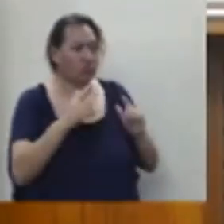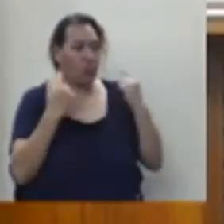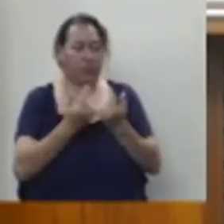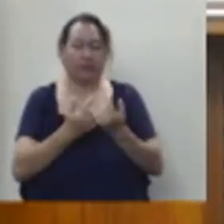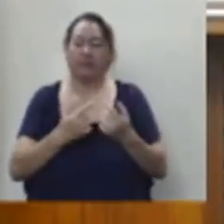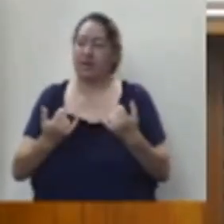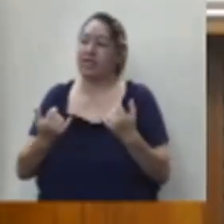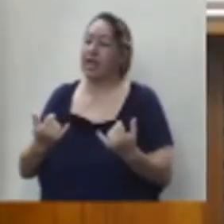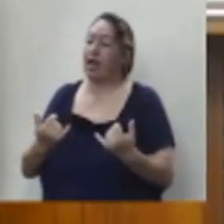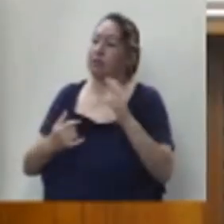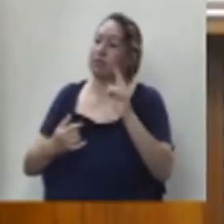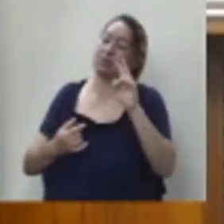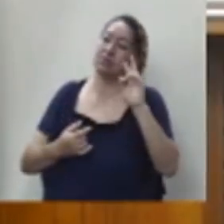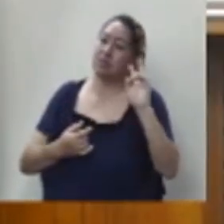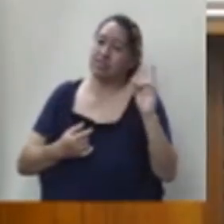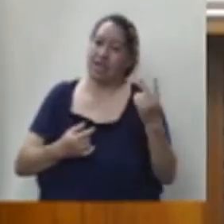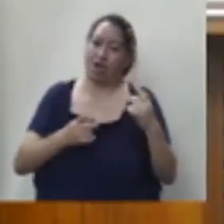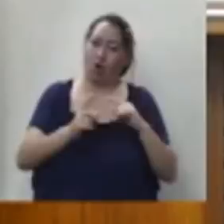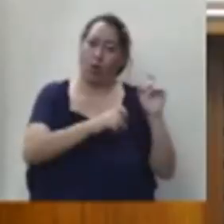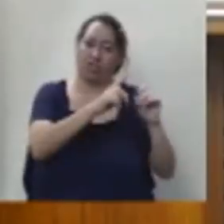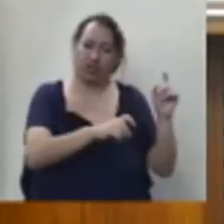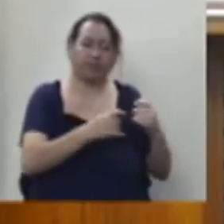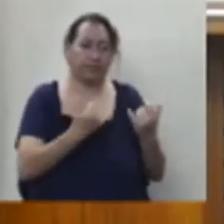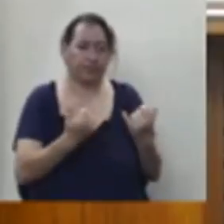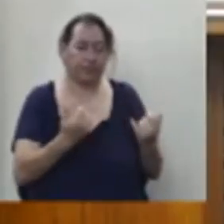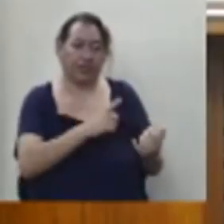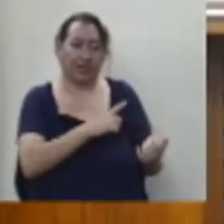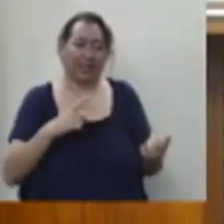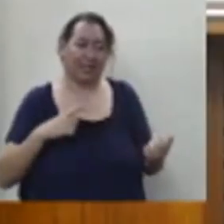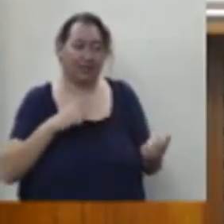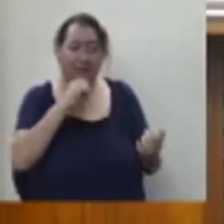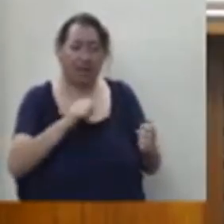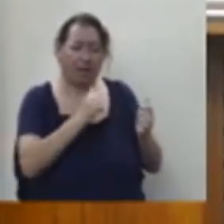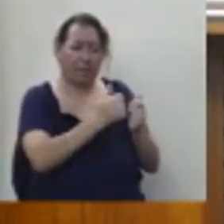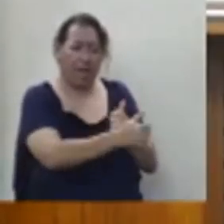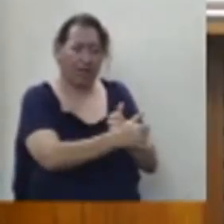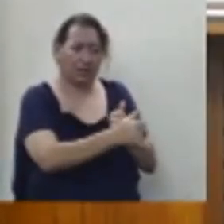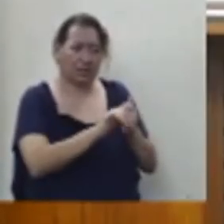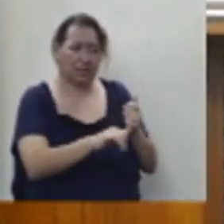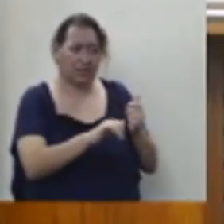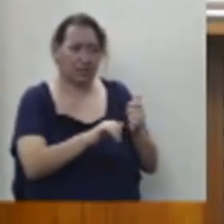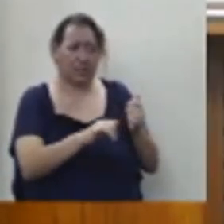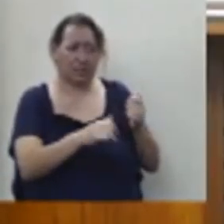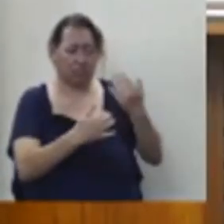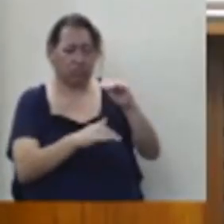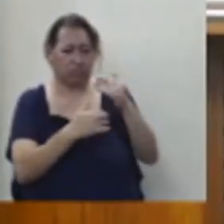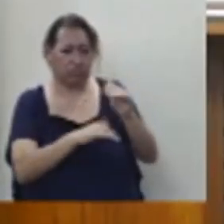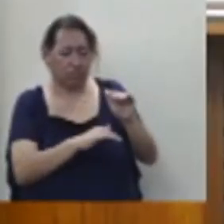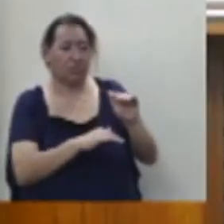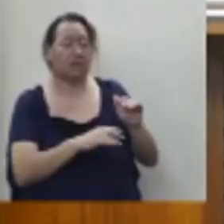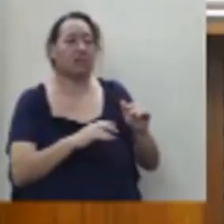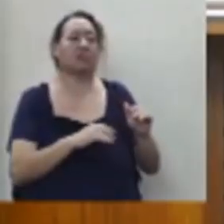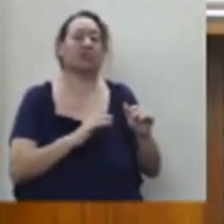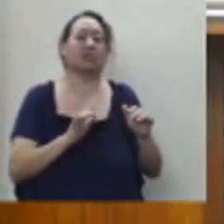know, the legislature did not pass the curfew bill by Senator Amanda Shelton. I wonder what your